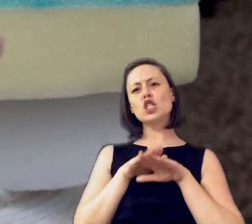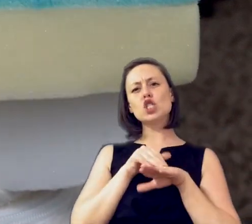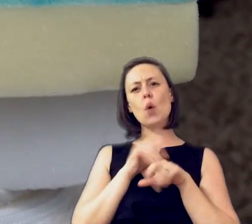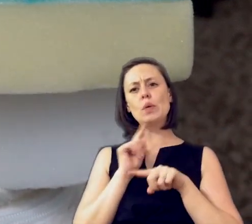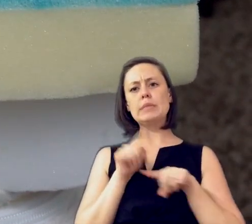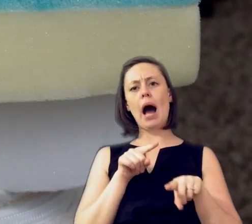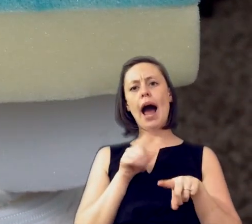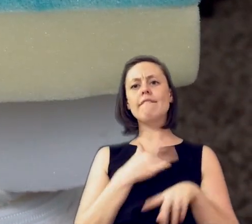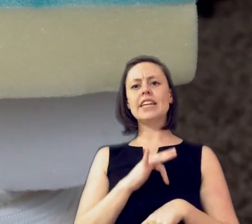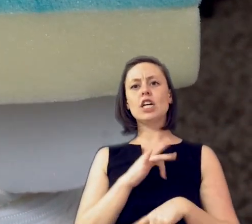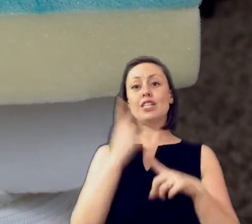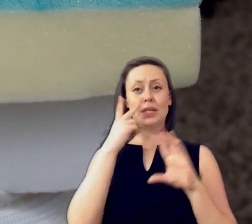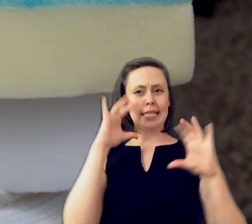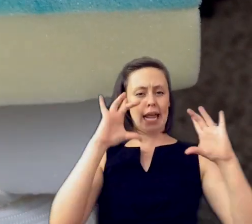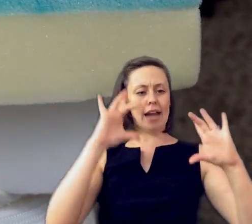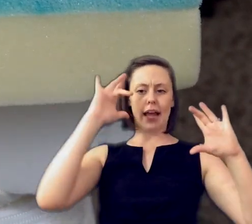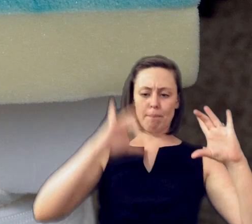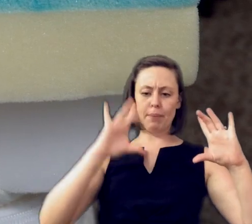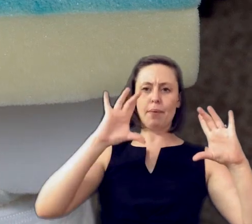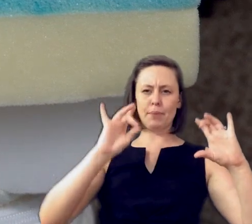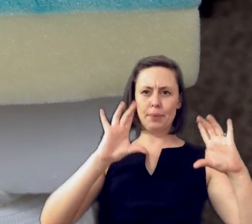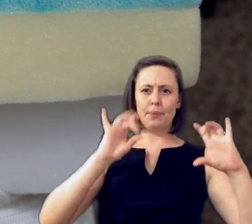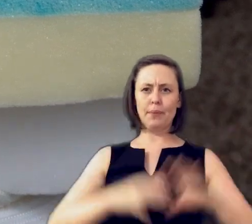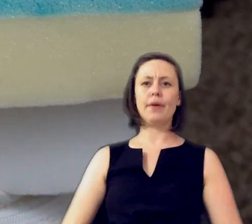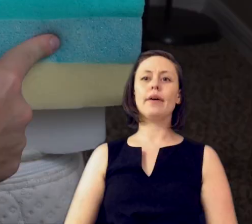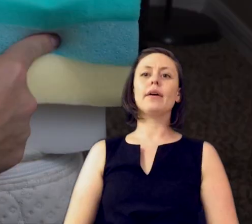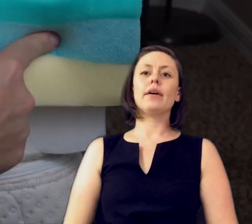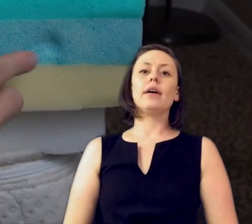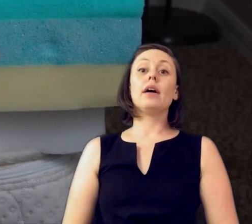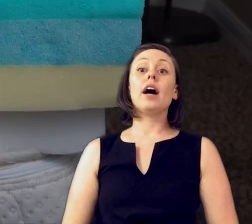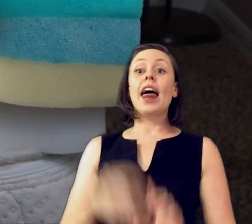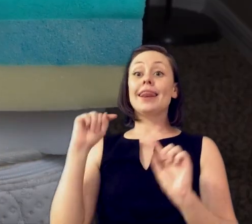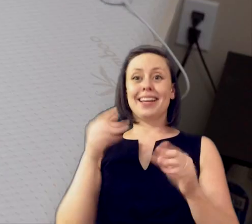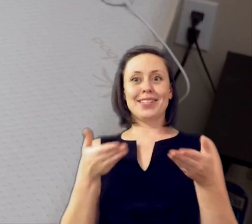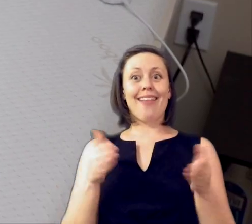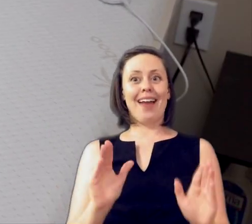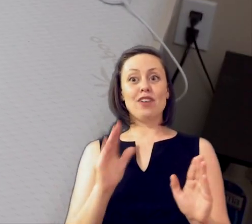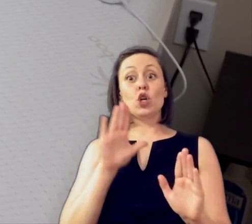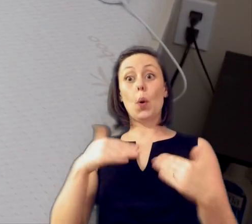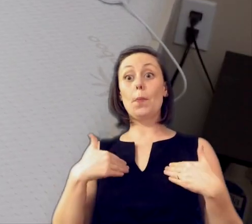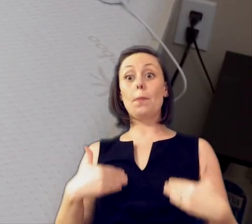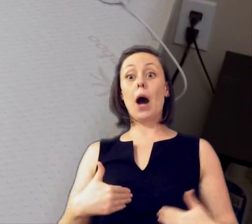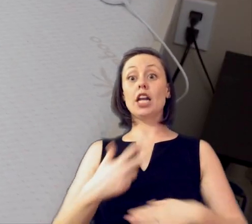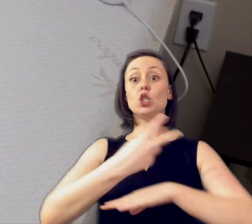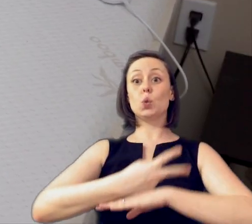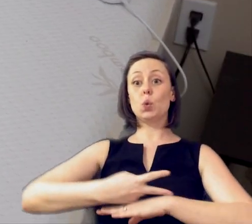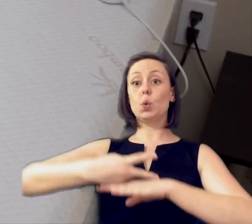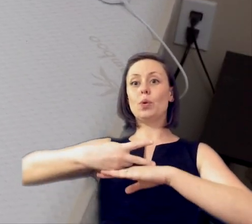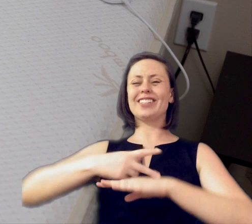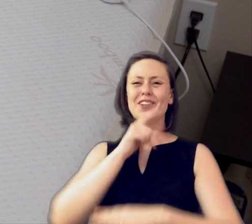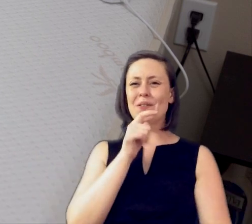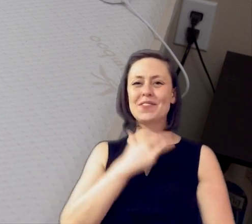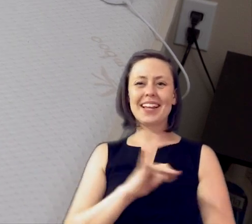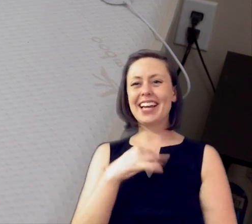response feel to it. You can see as I push it in there. This will allow your body to sink in without getting